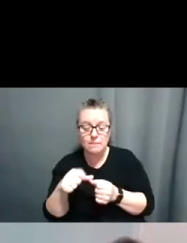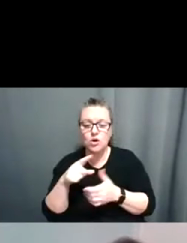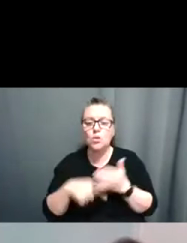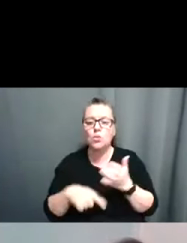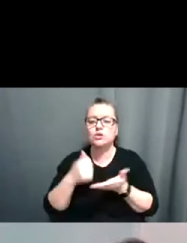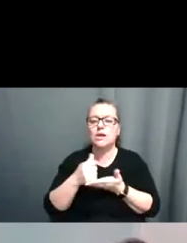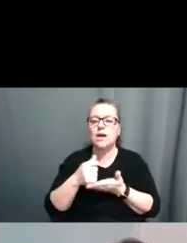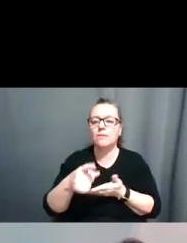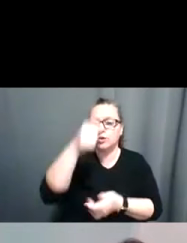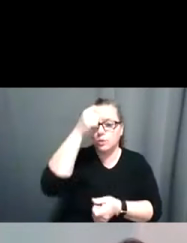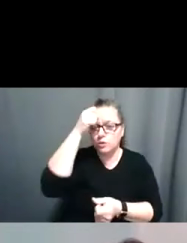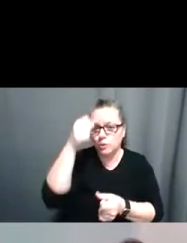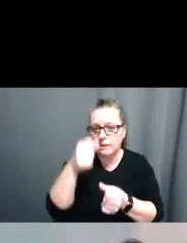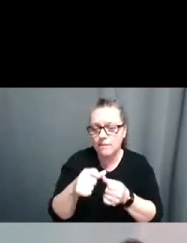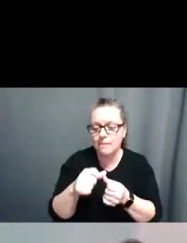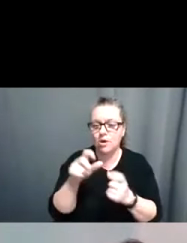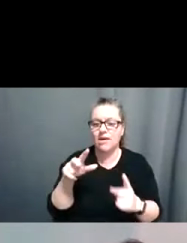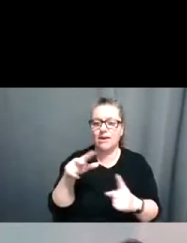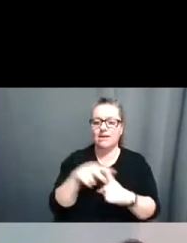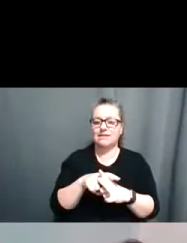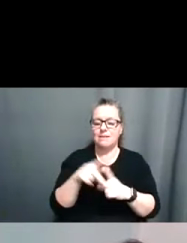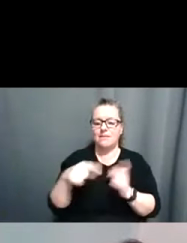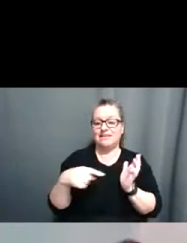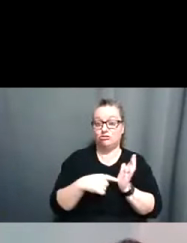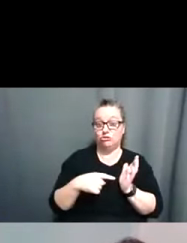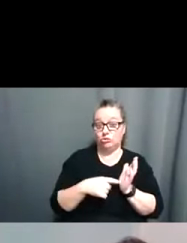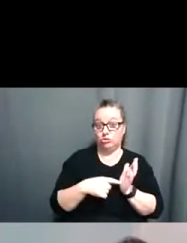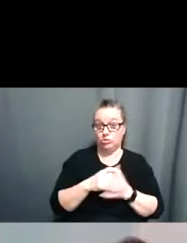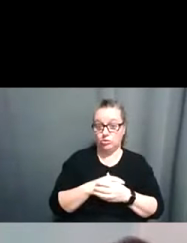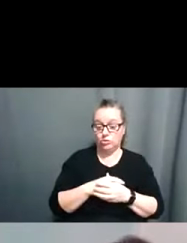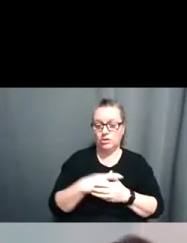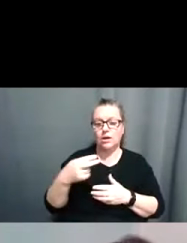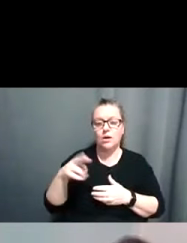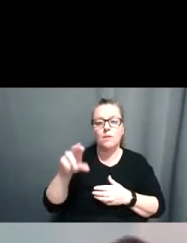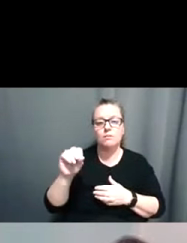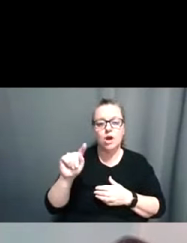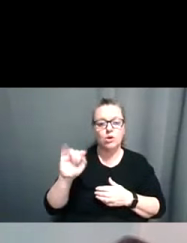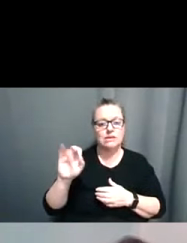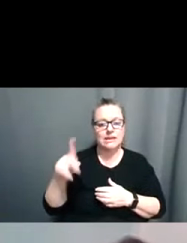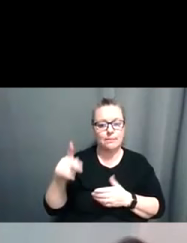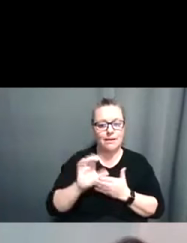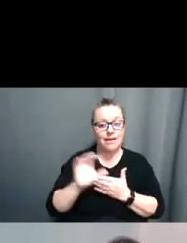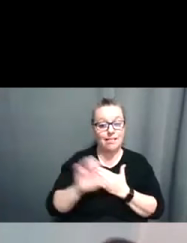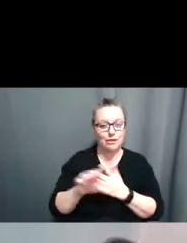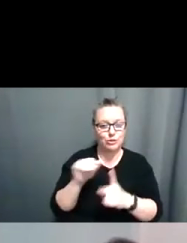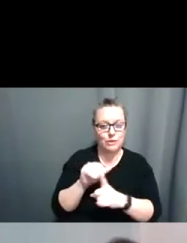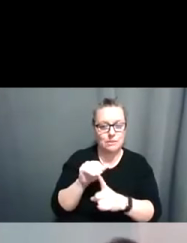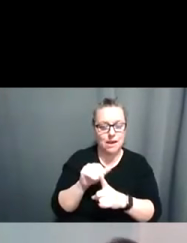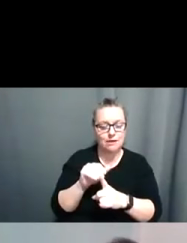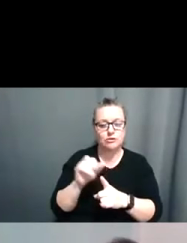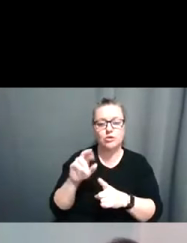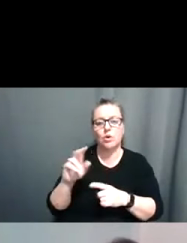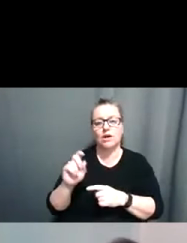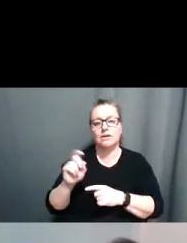your memory to remind you that the assignment is due? Pro tip here, calendar reminders are great for this, or a delegation